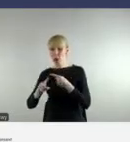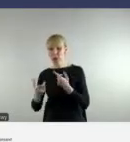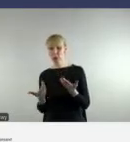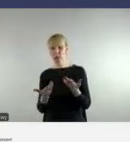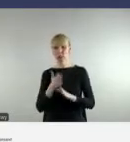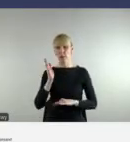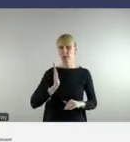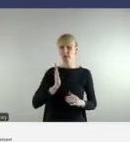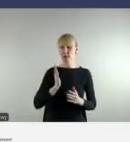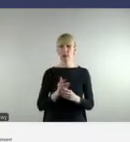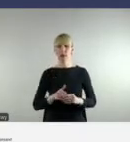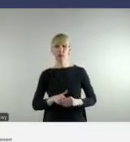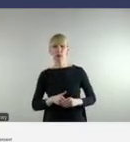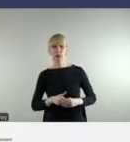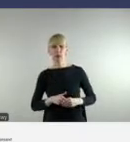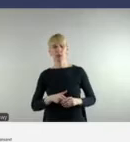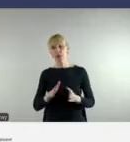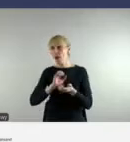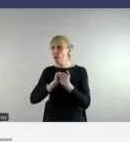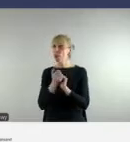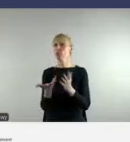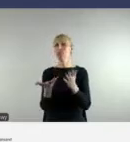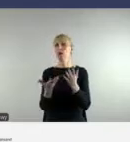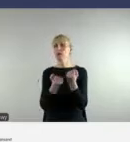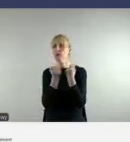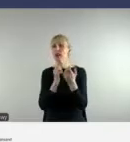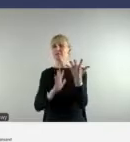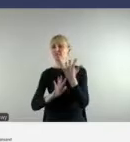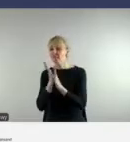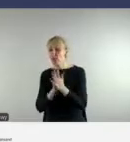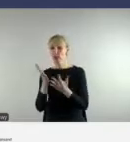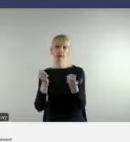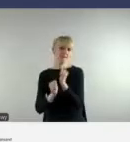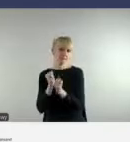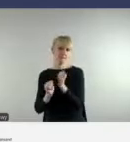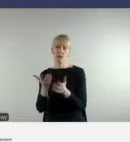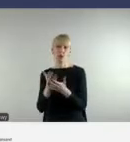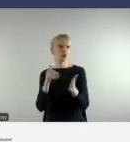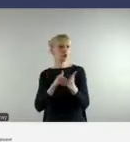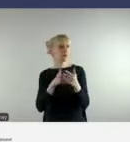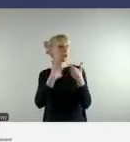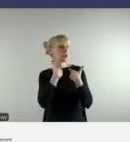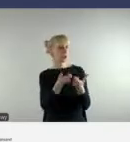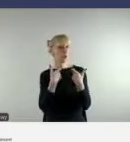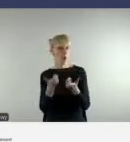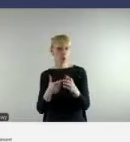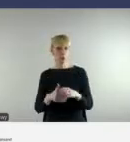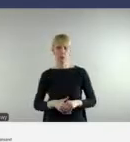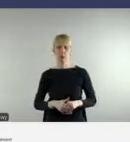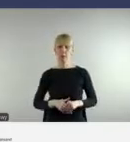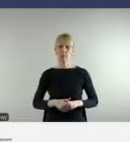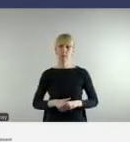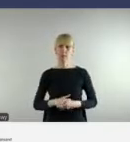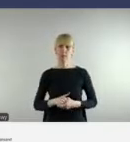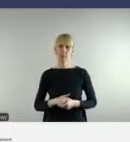More about the municipal preparedness obligation. This is all the services that is